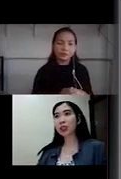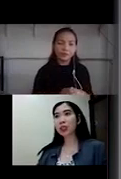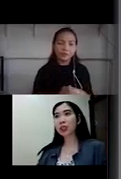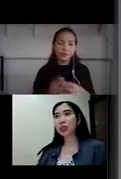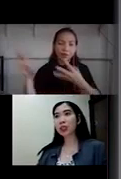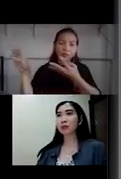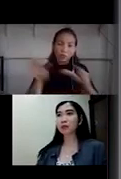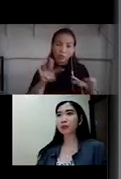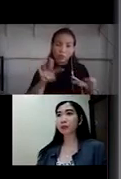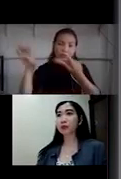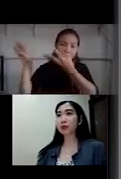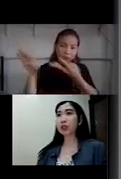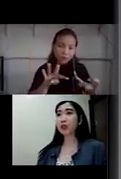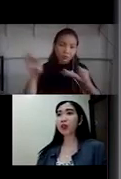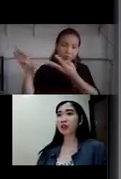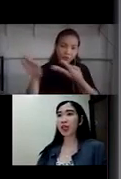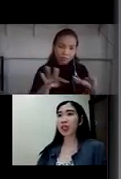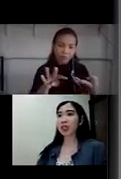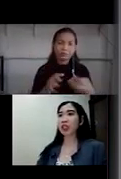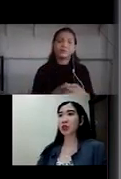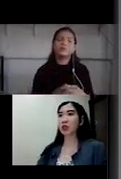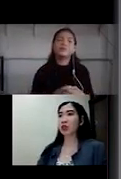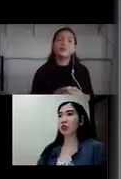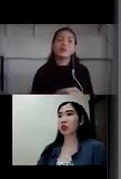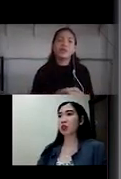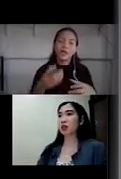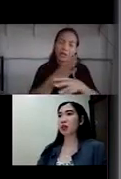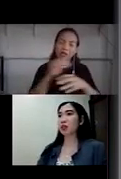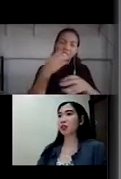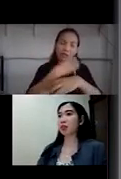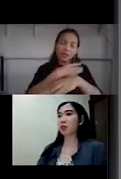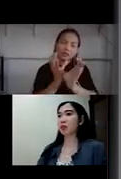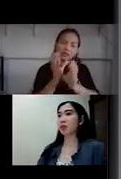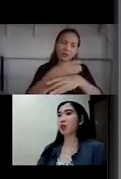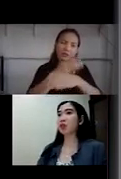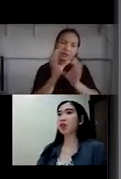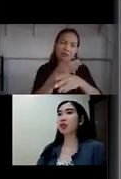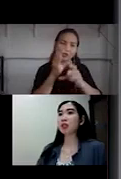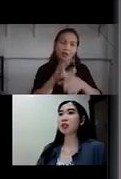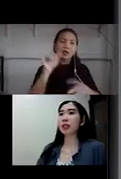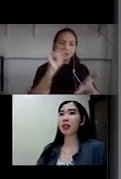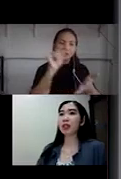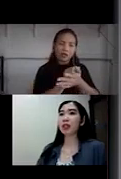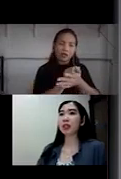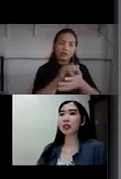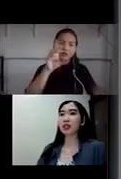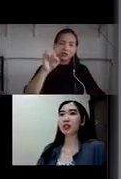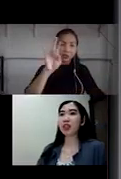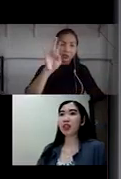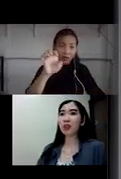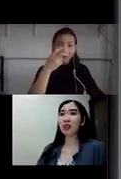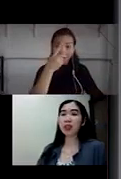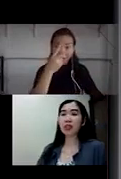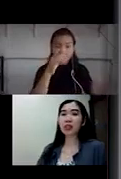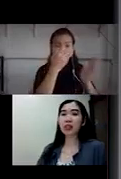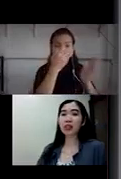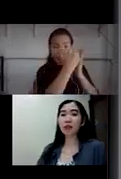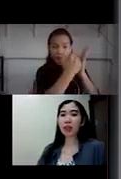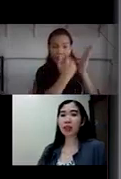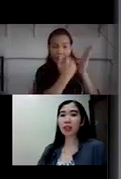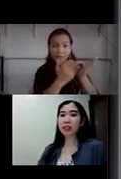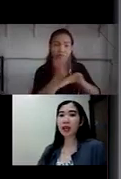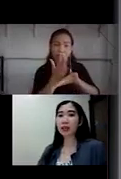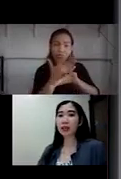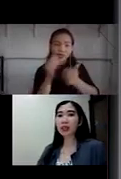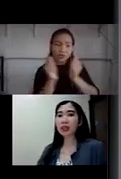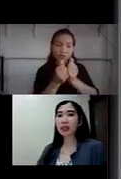uploading and you are creating. So ito yung mga drive ko. Then share with me are the